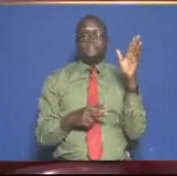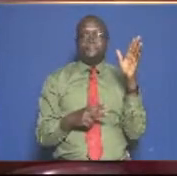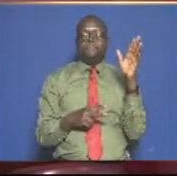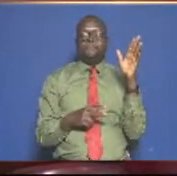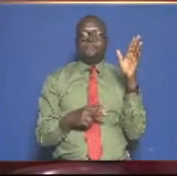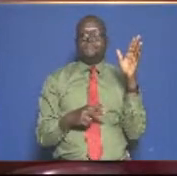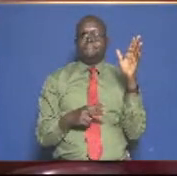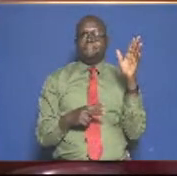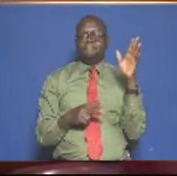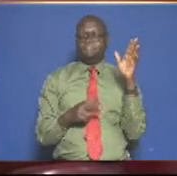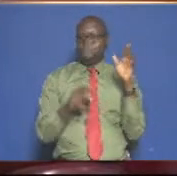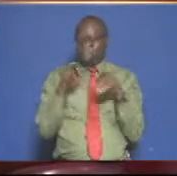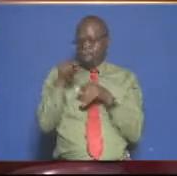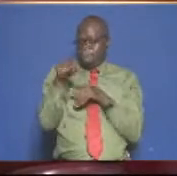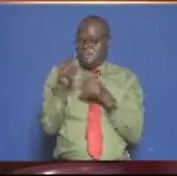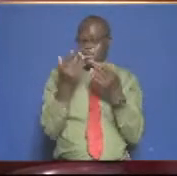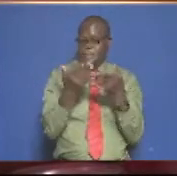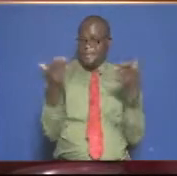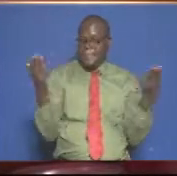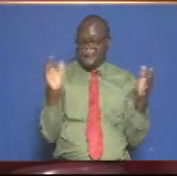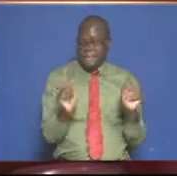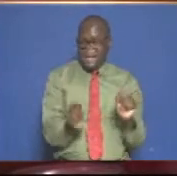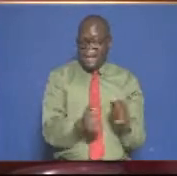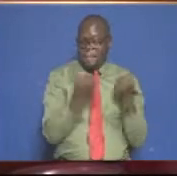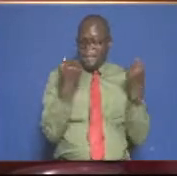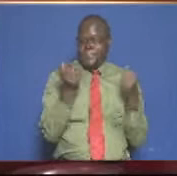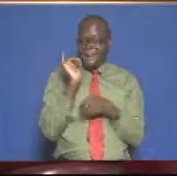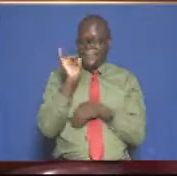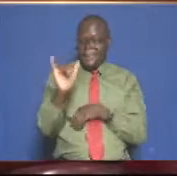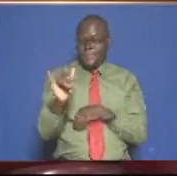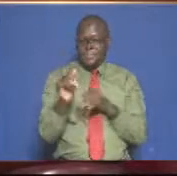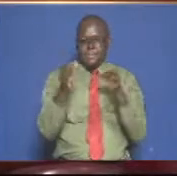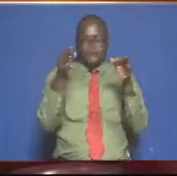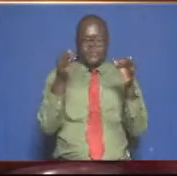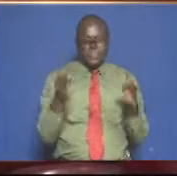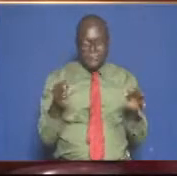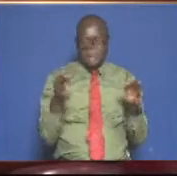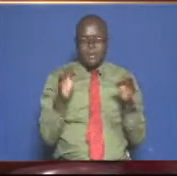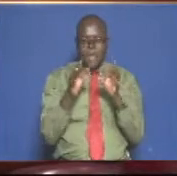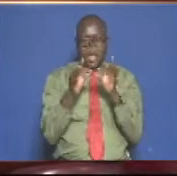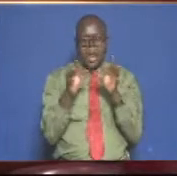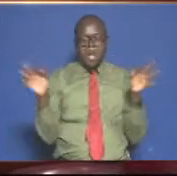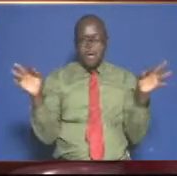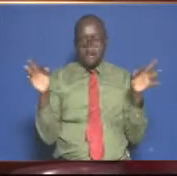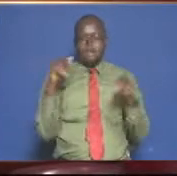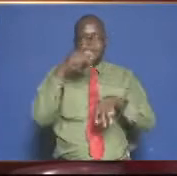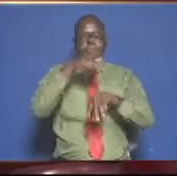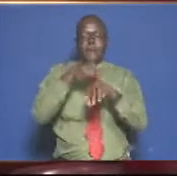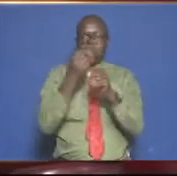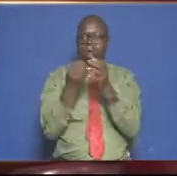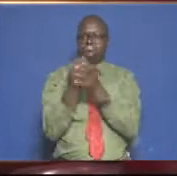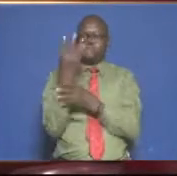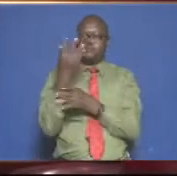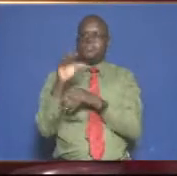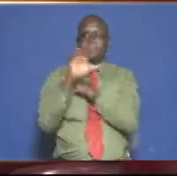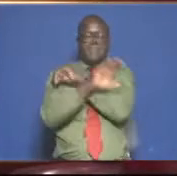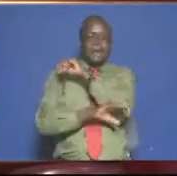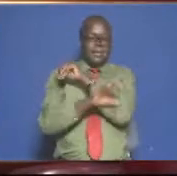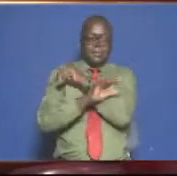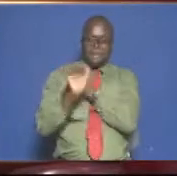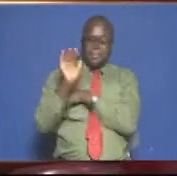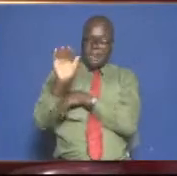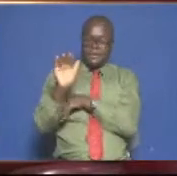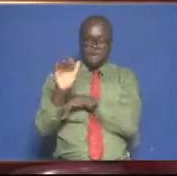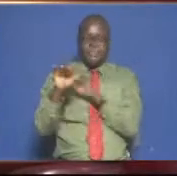On account of this undertaking that threatens the long-term growth of our country, that I seek a statement,